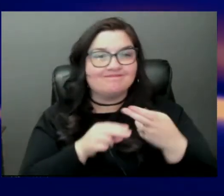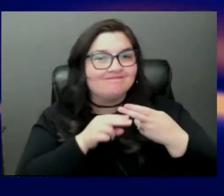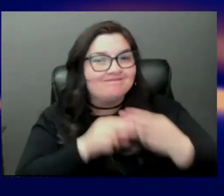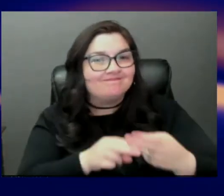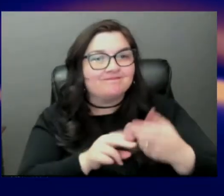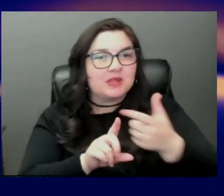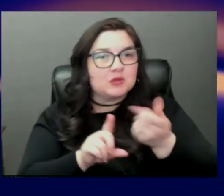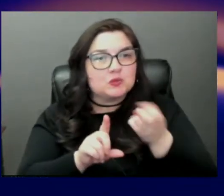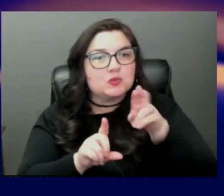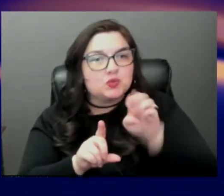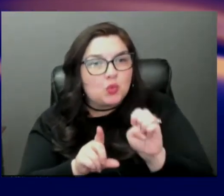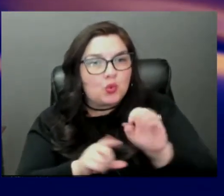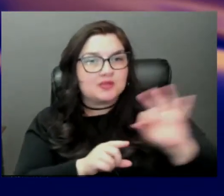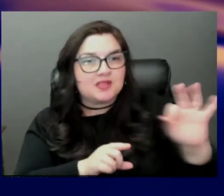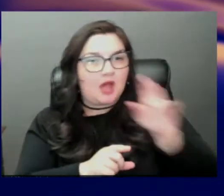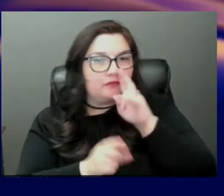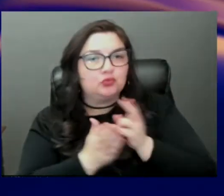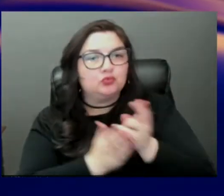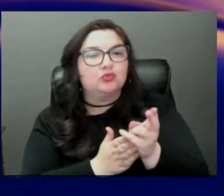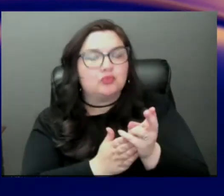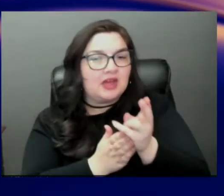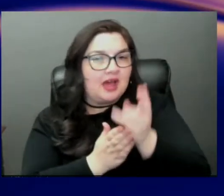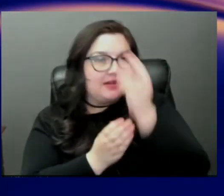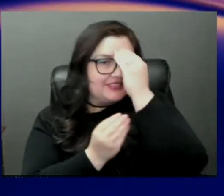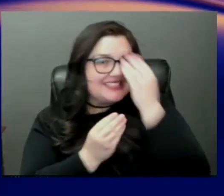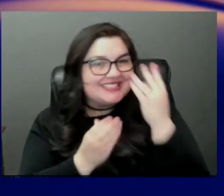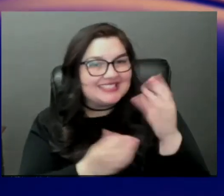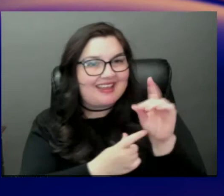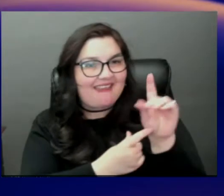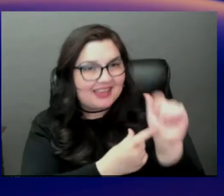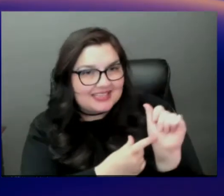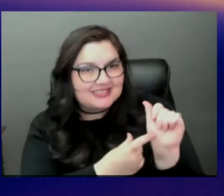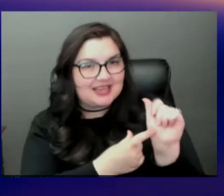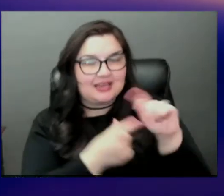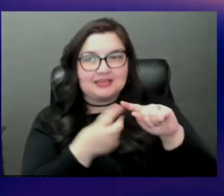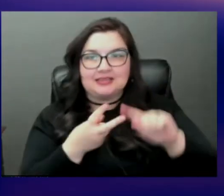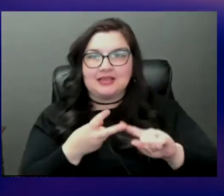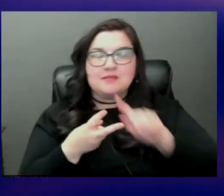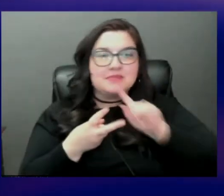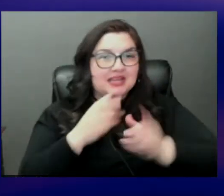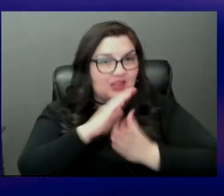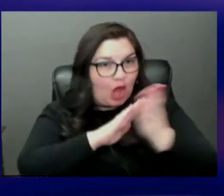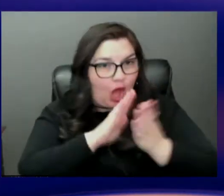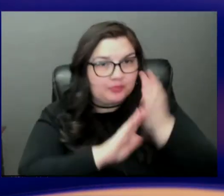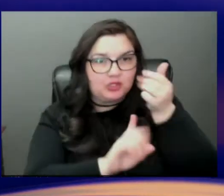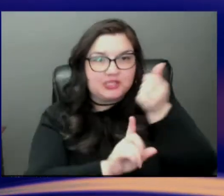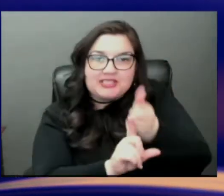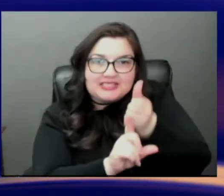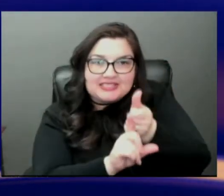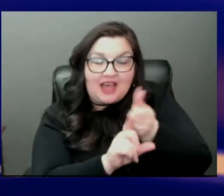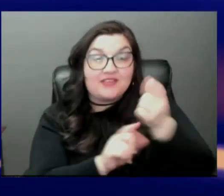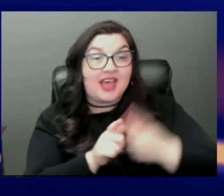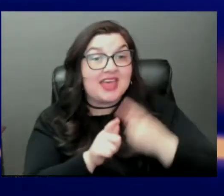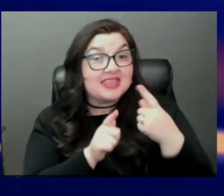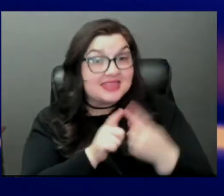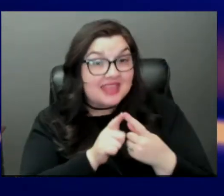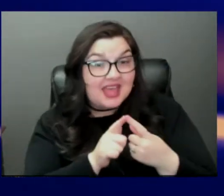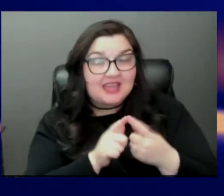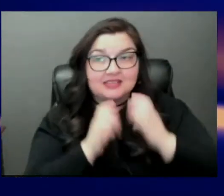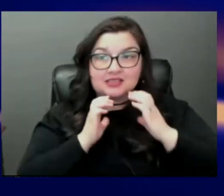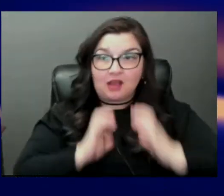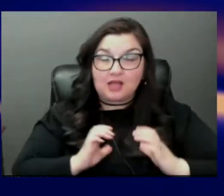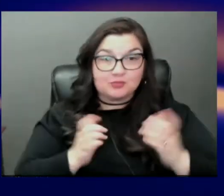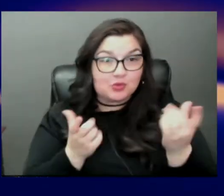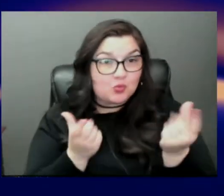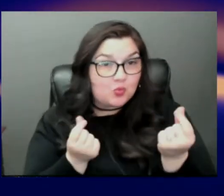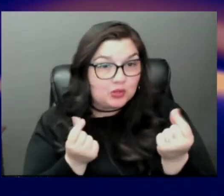source of truth of data, and this is the source of truth of the operation itself. And then they want to take that and do different